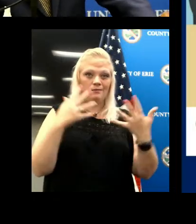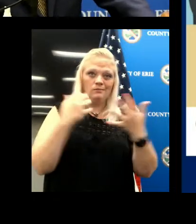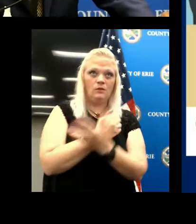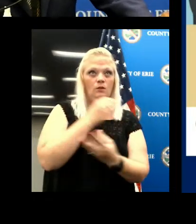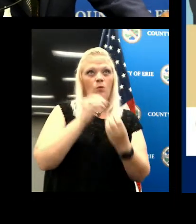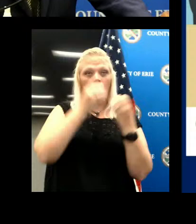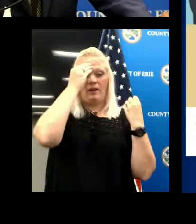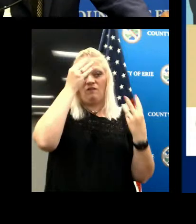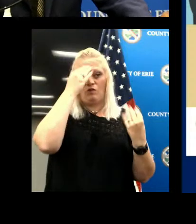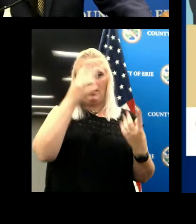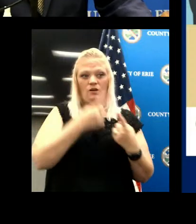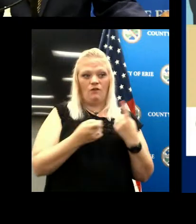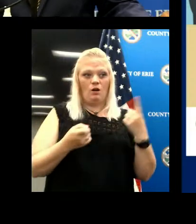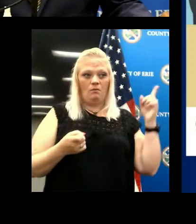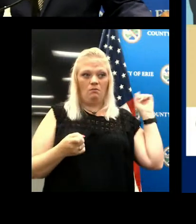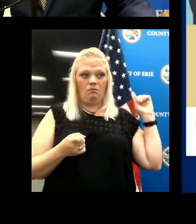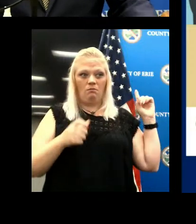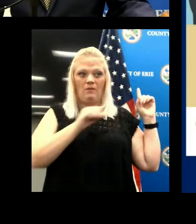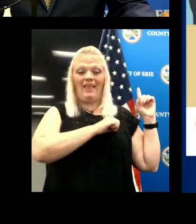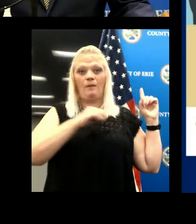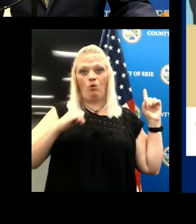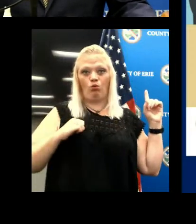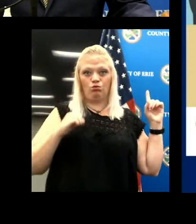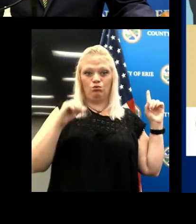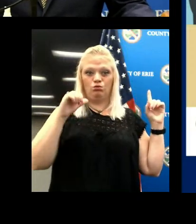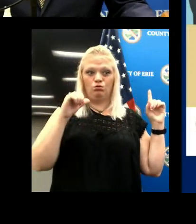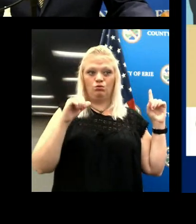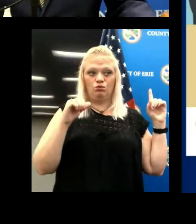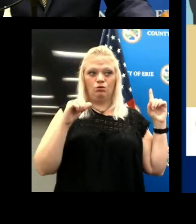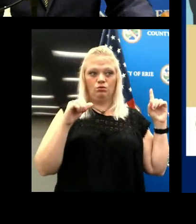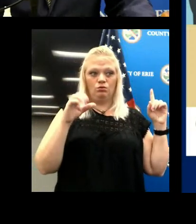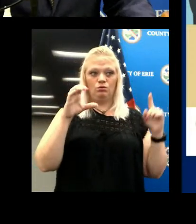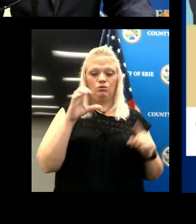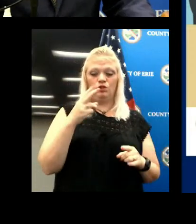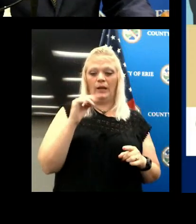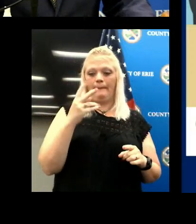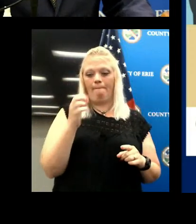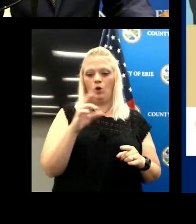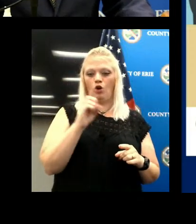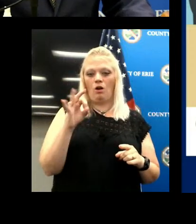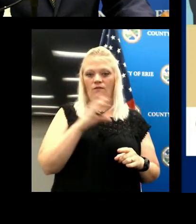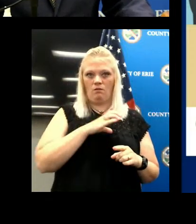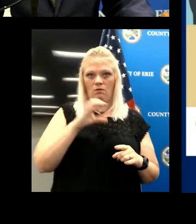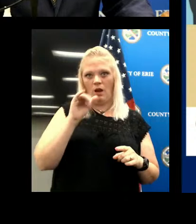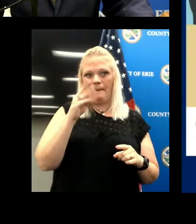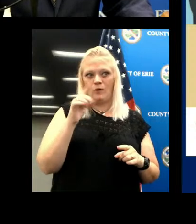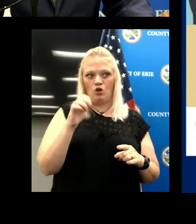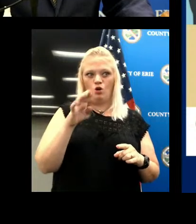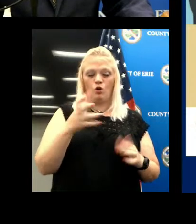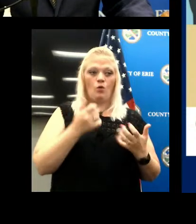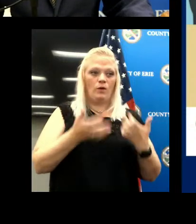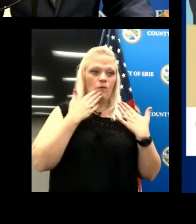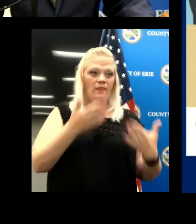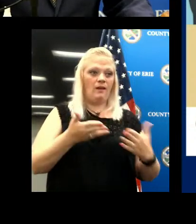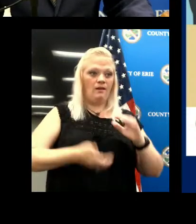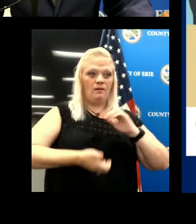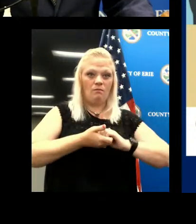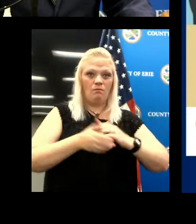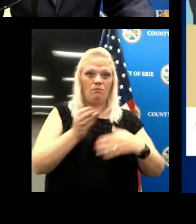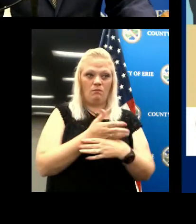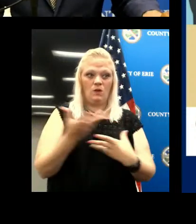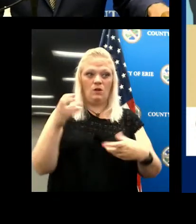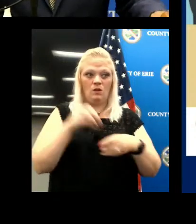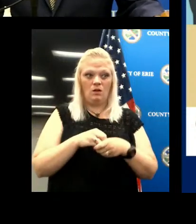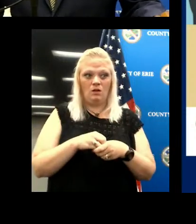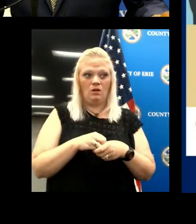information from actually the Amherst Chamber of Commerce at amherst.org. And I want to thank our partners, including